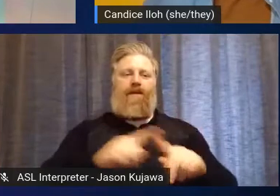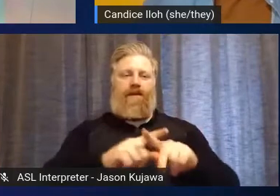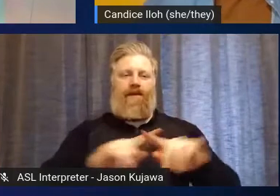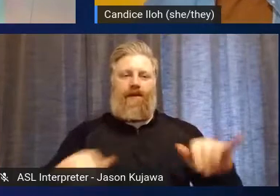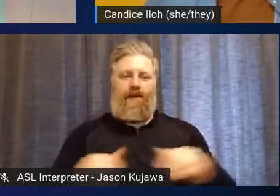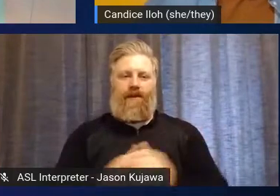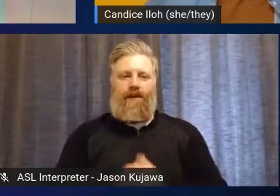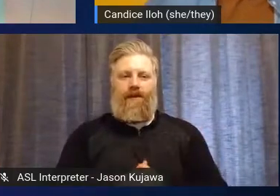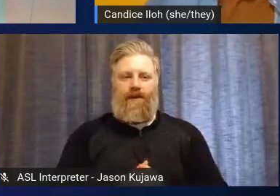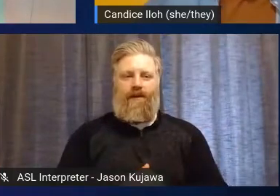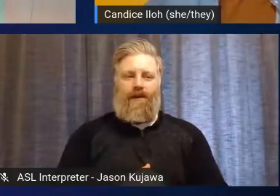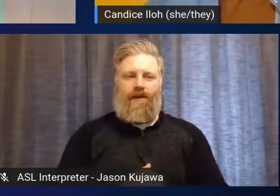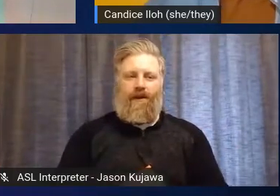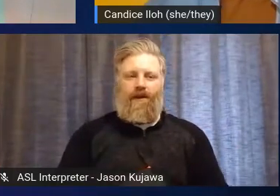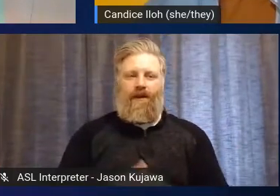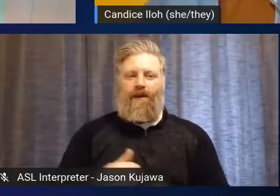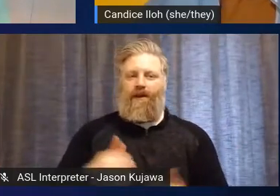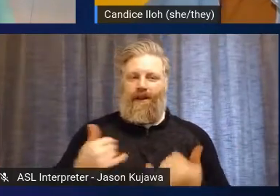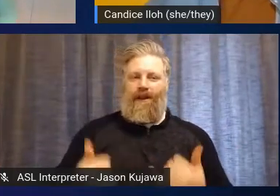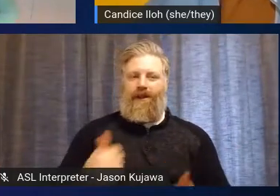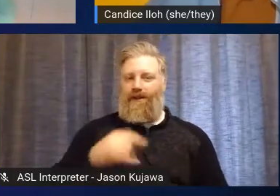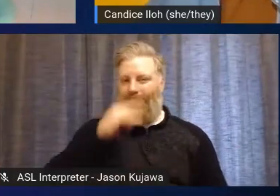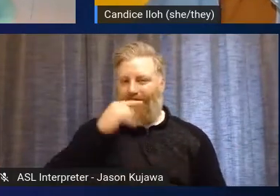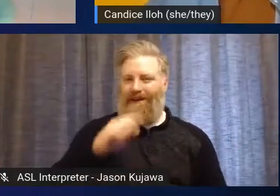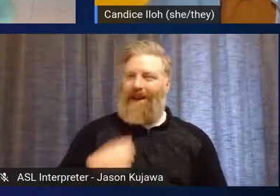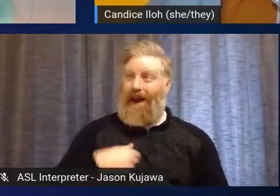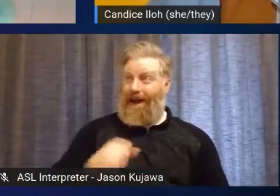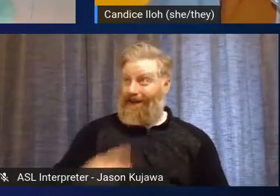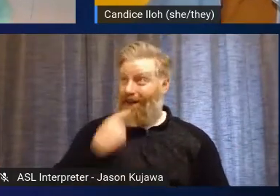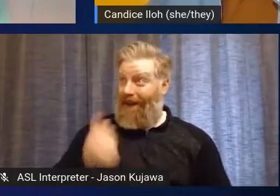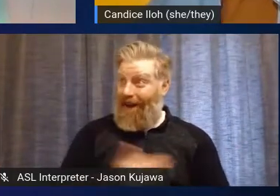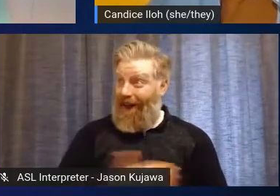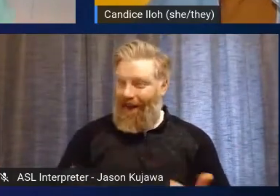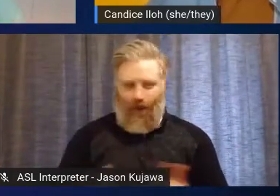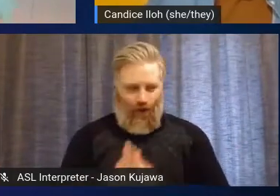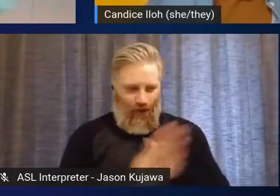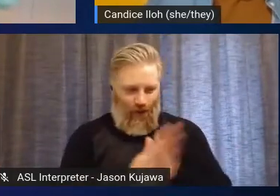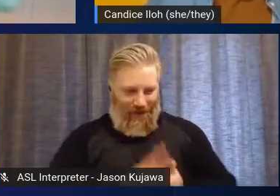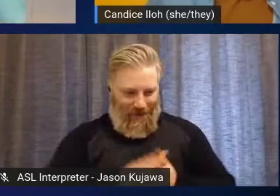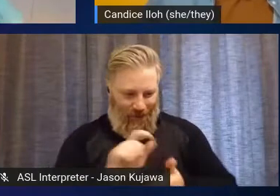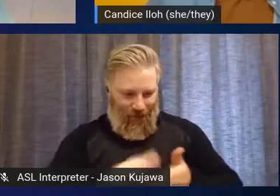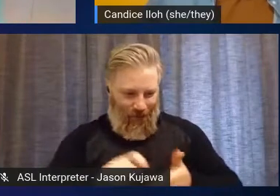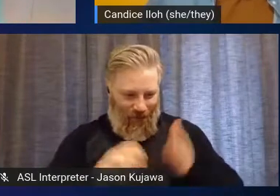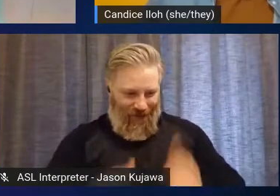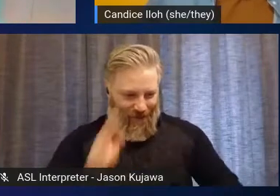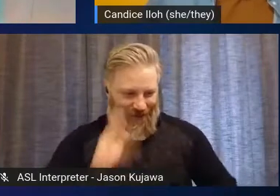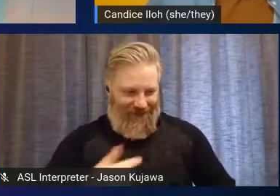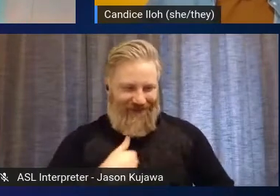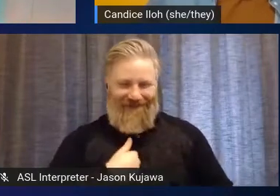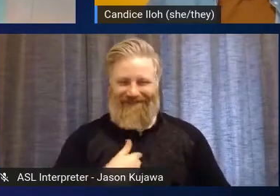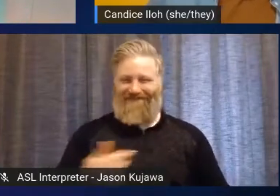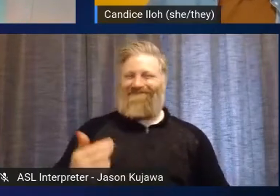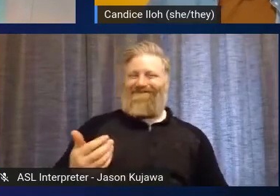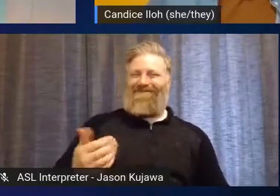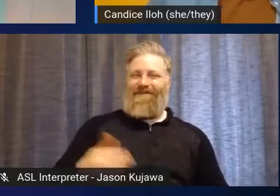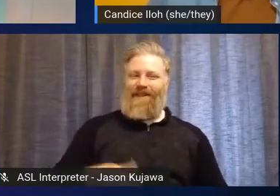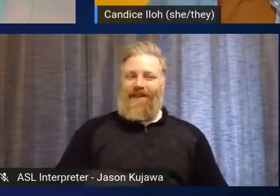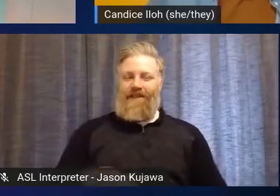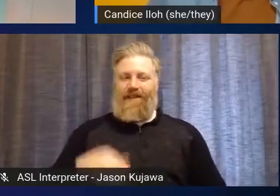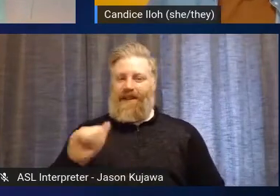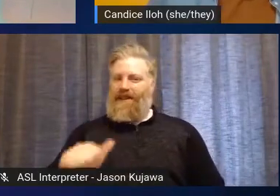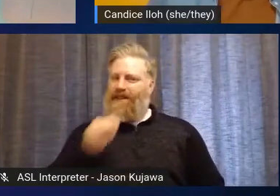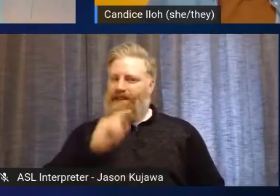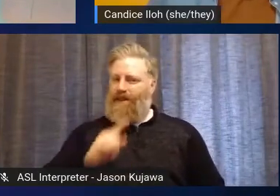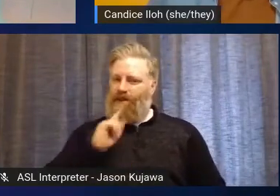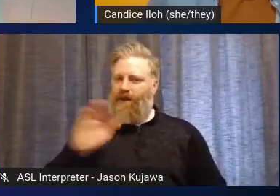like, oh boom, now I'm about to be a writer. I can say anything, right? Yeah, because this wasn't really your path, but it became your